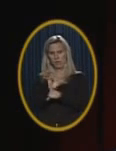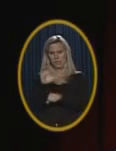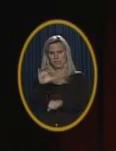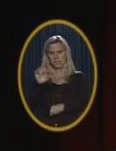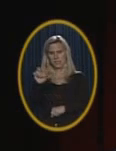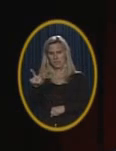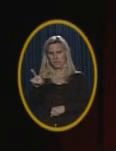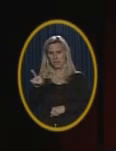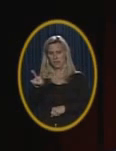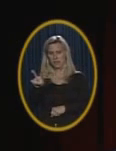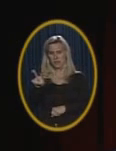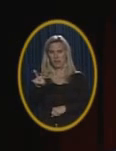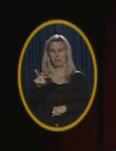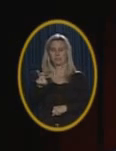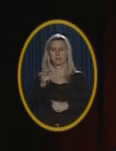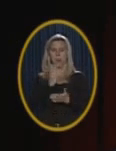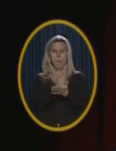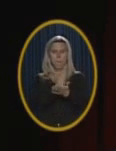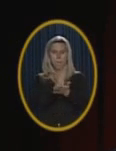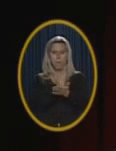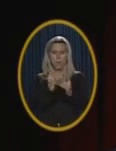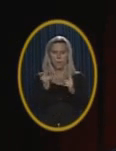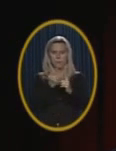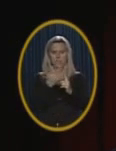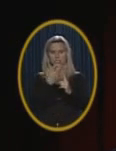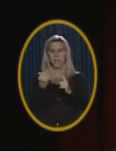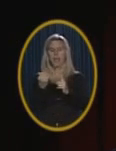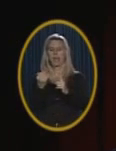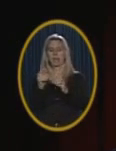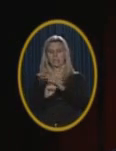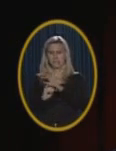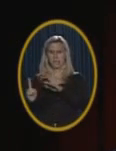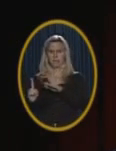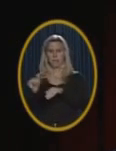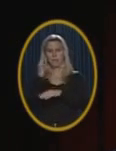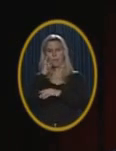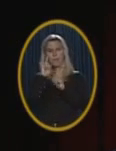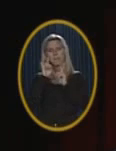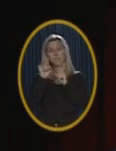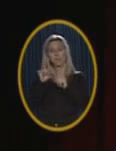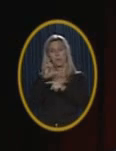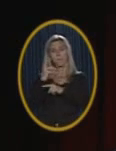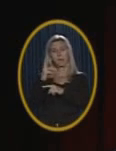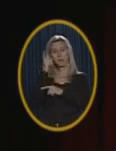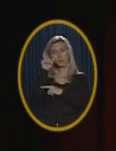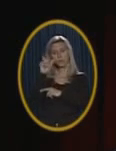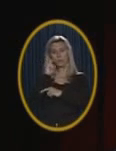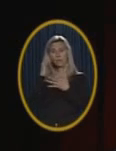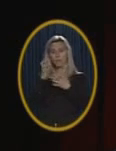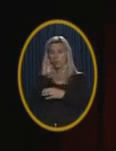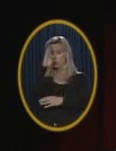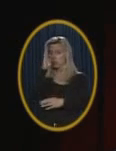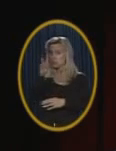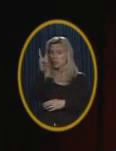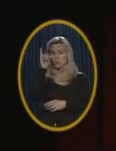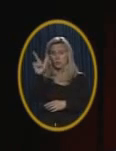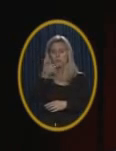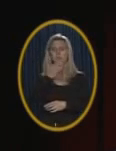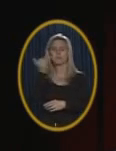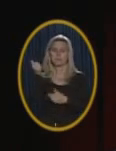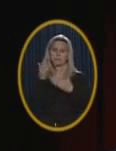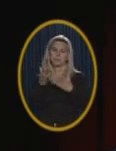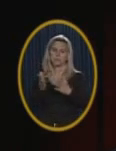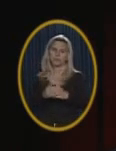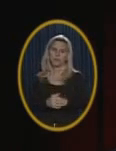is, an abort escape system that'll work. And I think for going back to the moon, if you want to go straight away to the moon, that's the best way to do